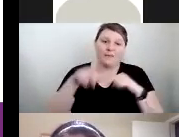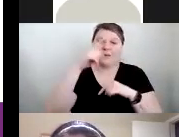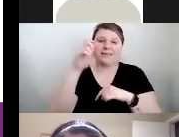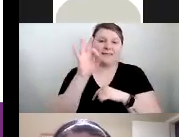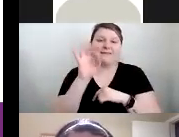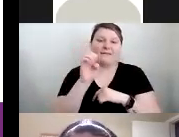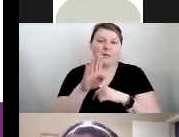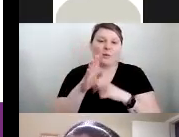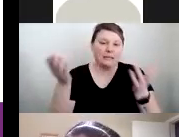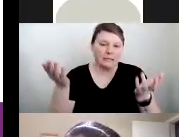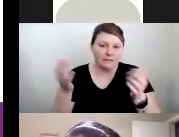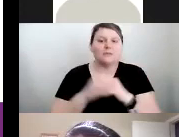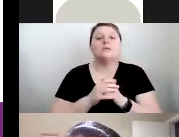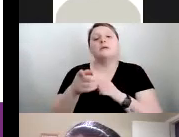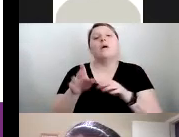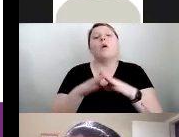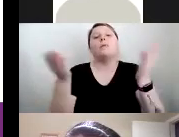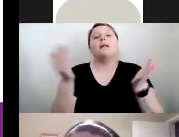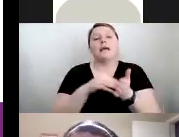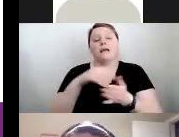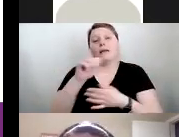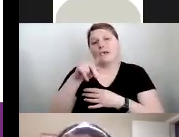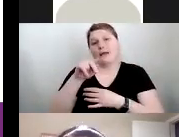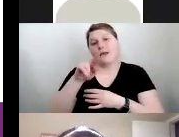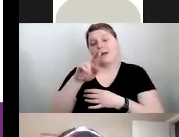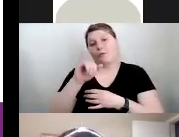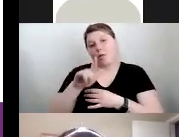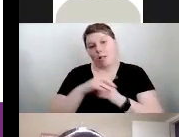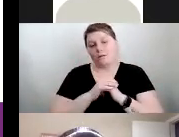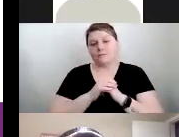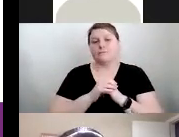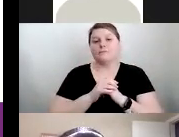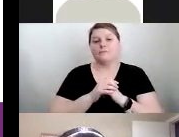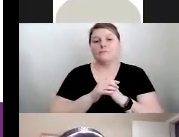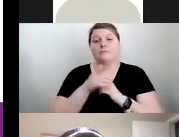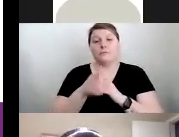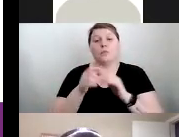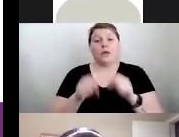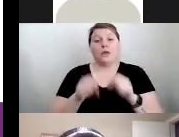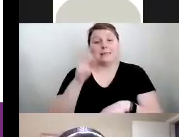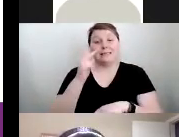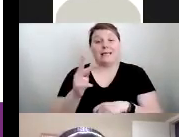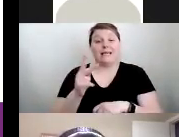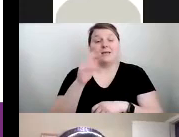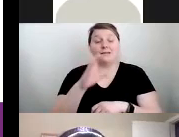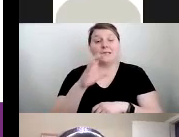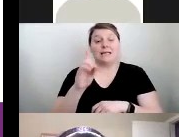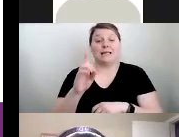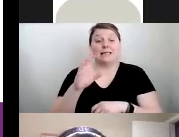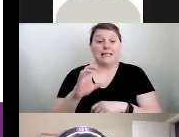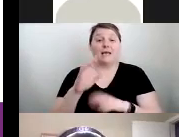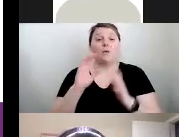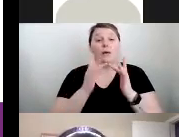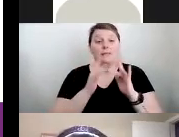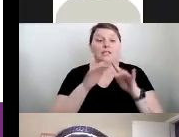February, but it will open up again in April. And you can get onto the CDC website if you just type in CDC EIS.